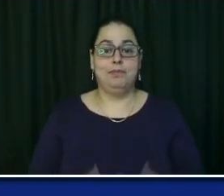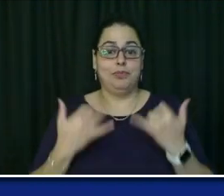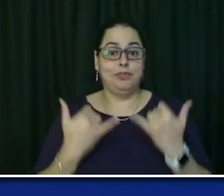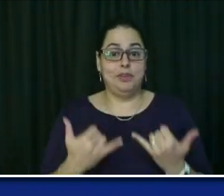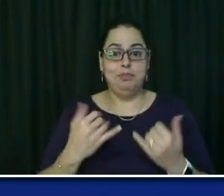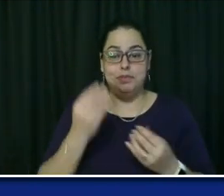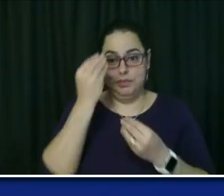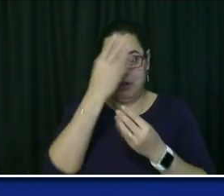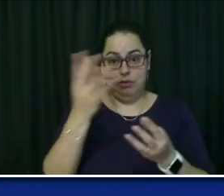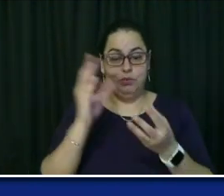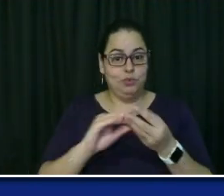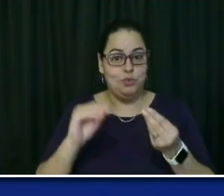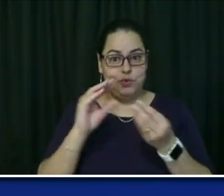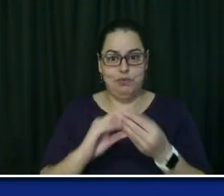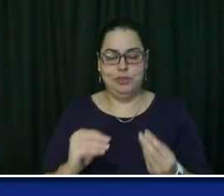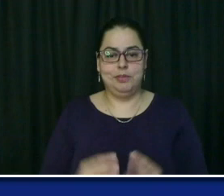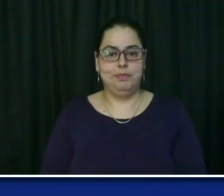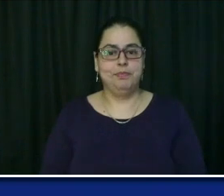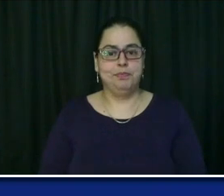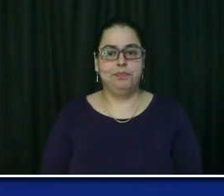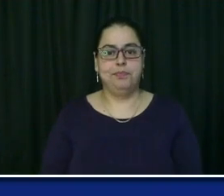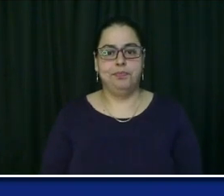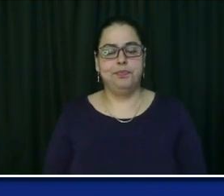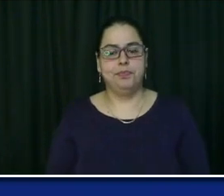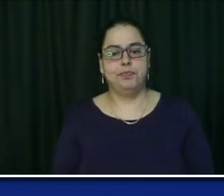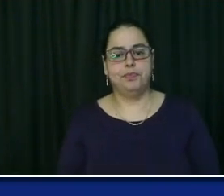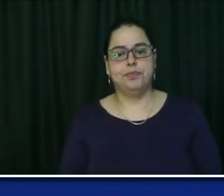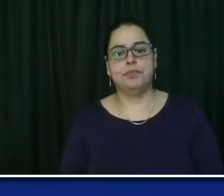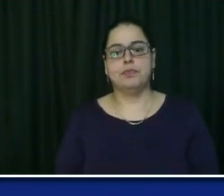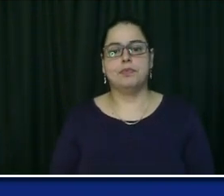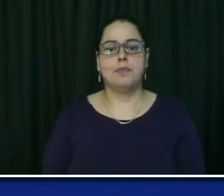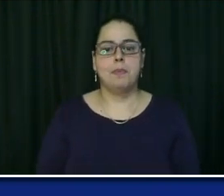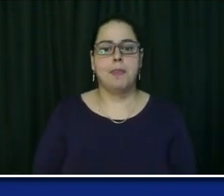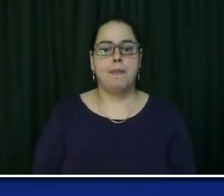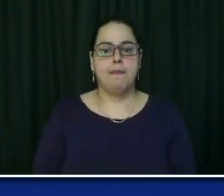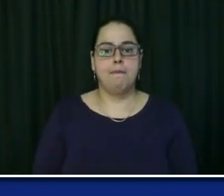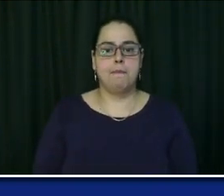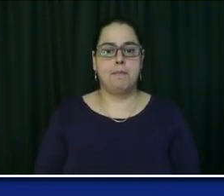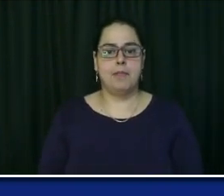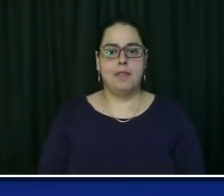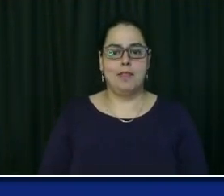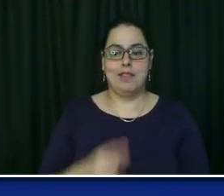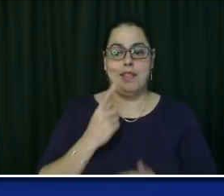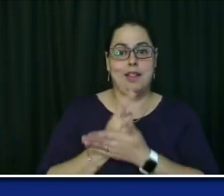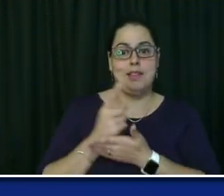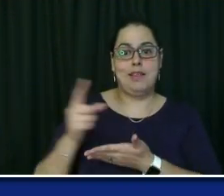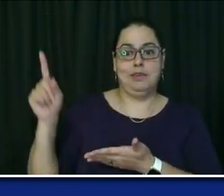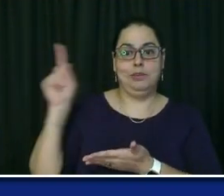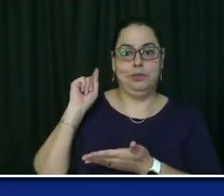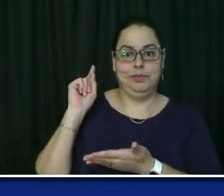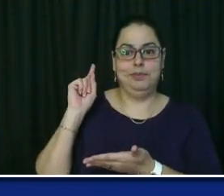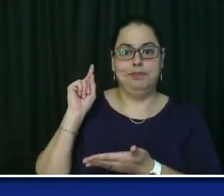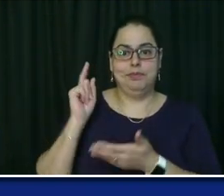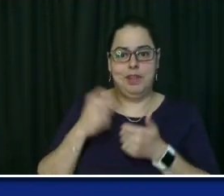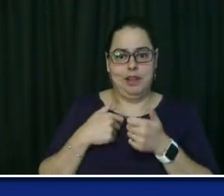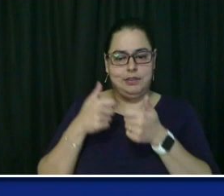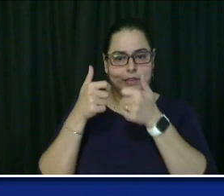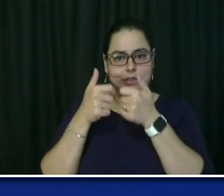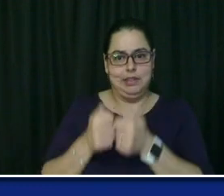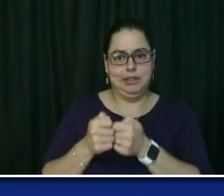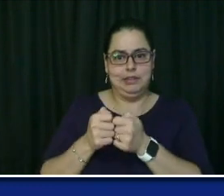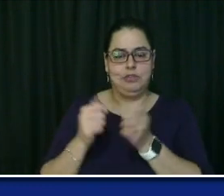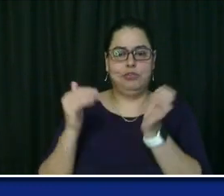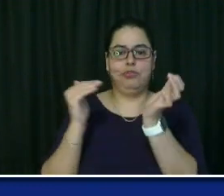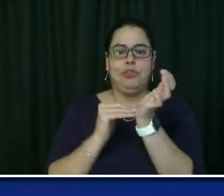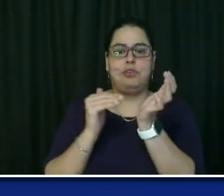Last Sunday, I texted County Health Commissioner Dr. Amler because I had a question that might have been very important. Not only did she answer me back, but she called